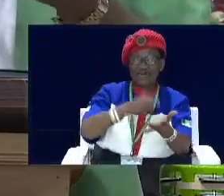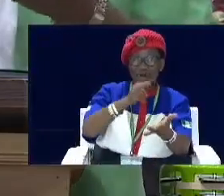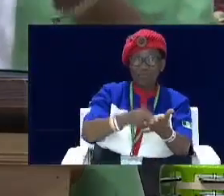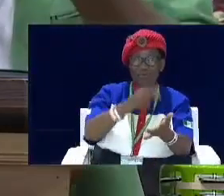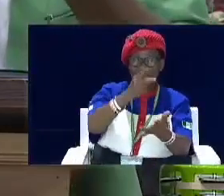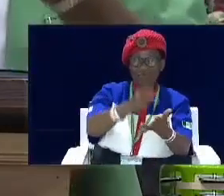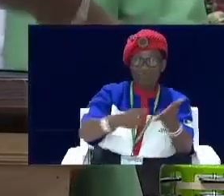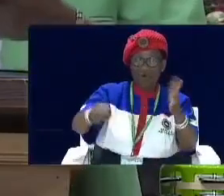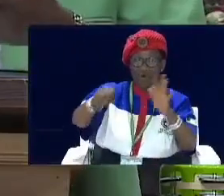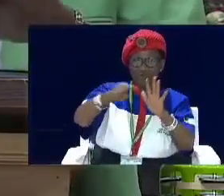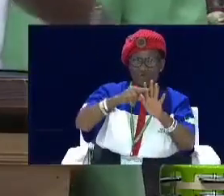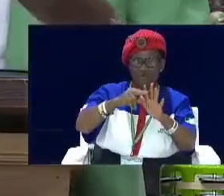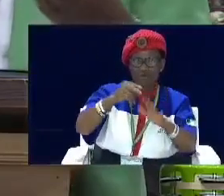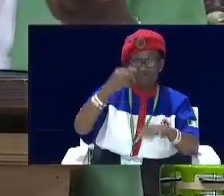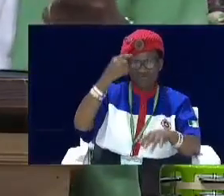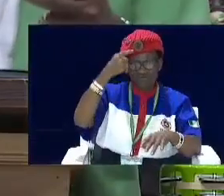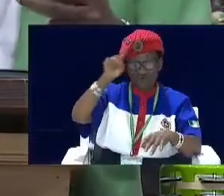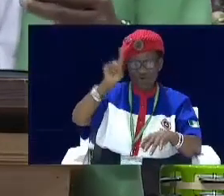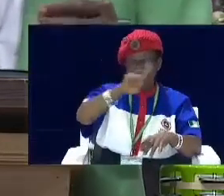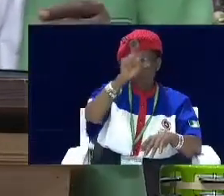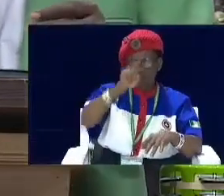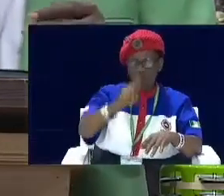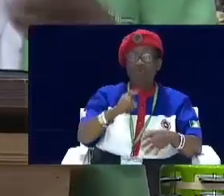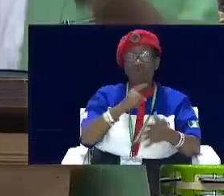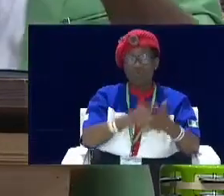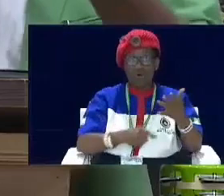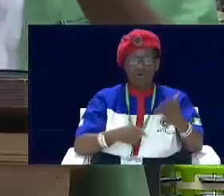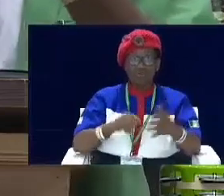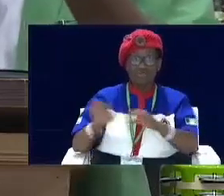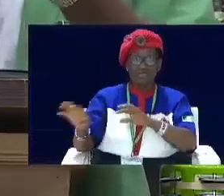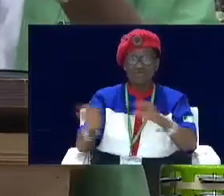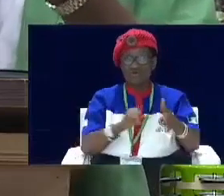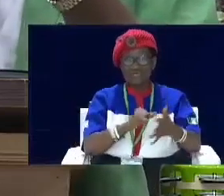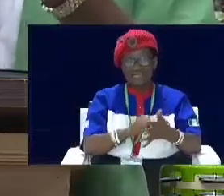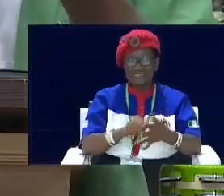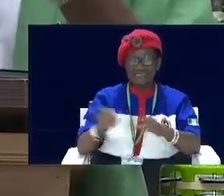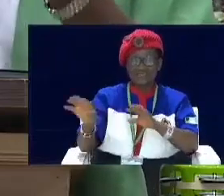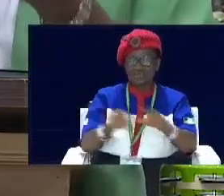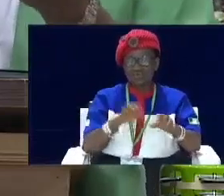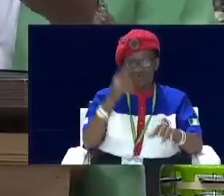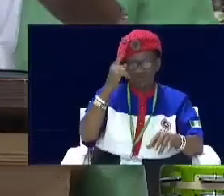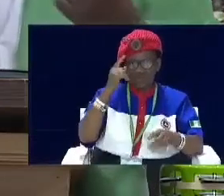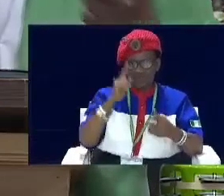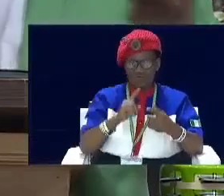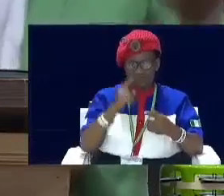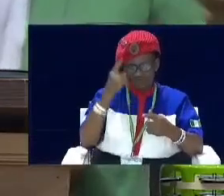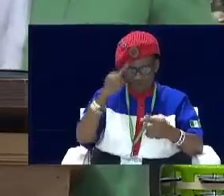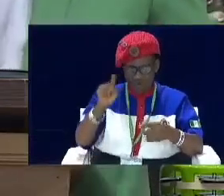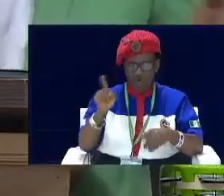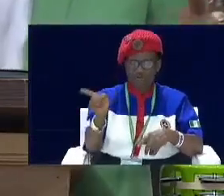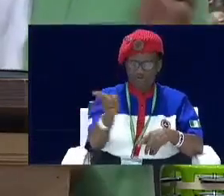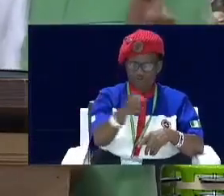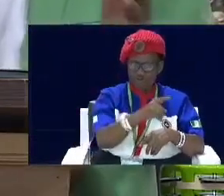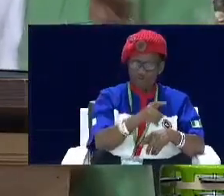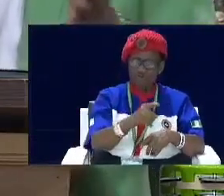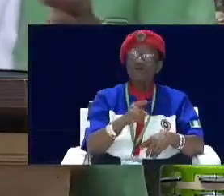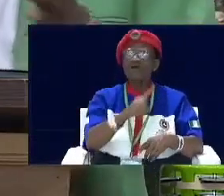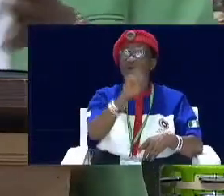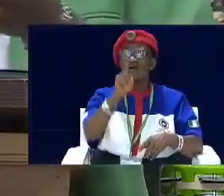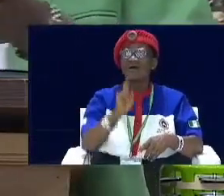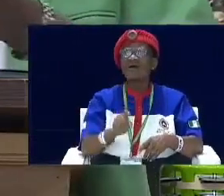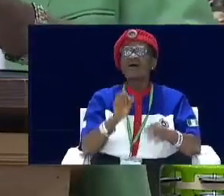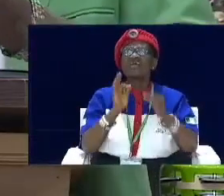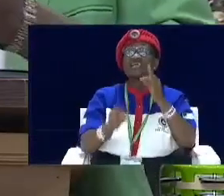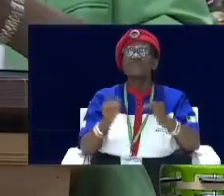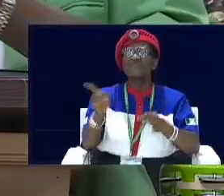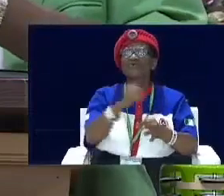does it do to you? Kilo fe se fun ogan? If you get it tonight, to ba ri gba lale yi, what are the things